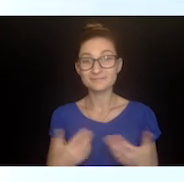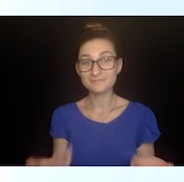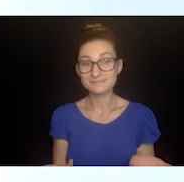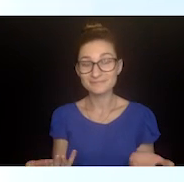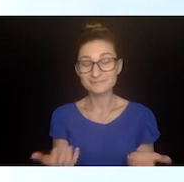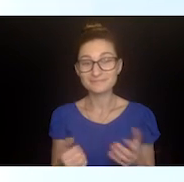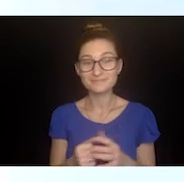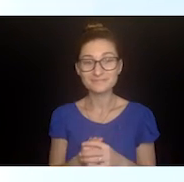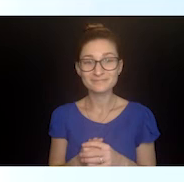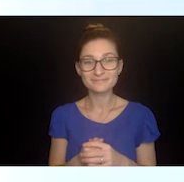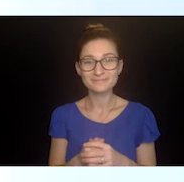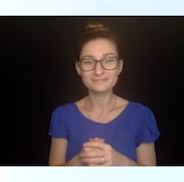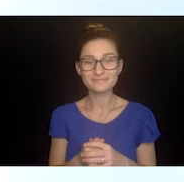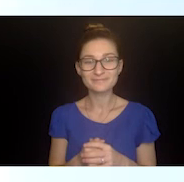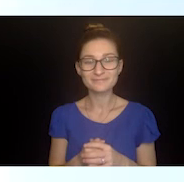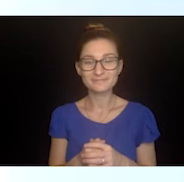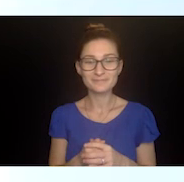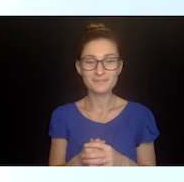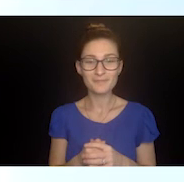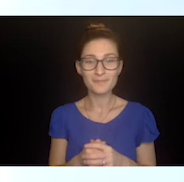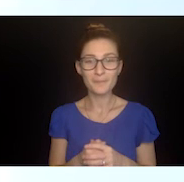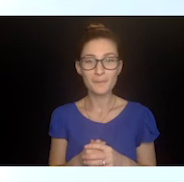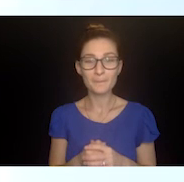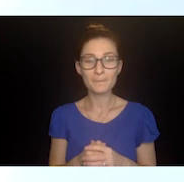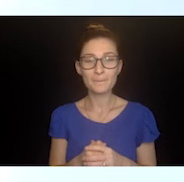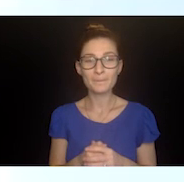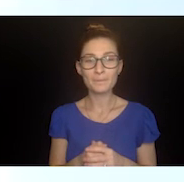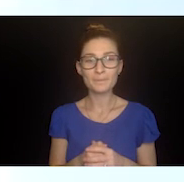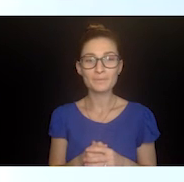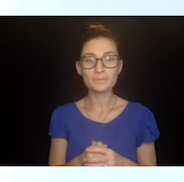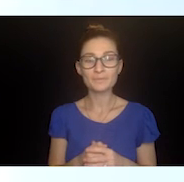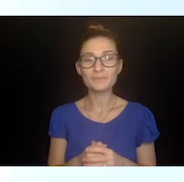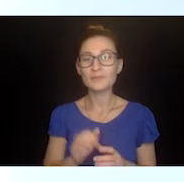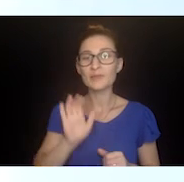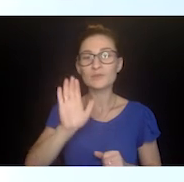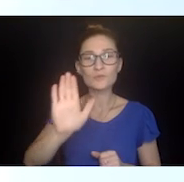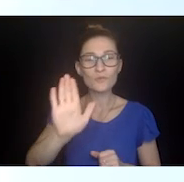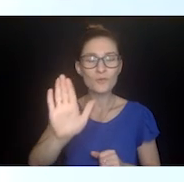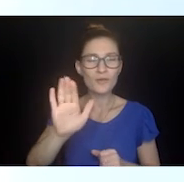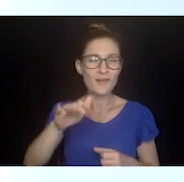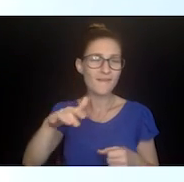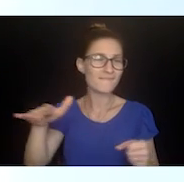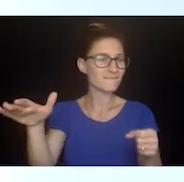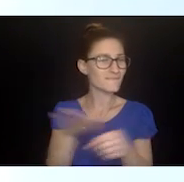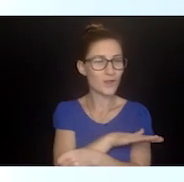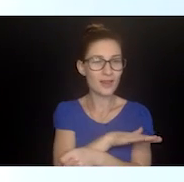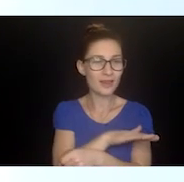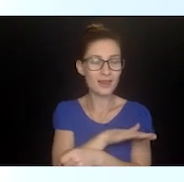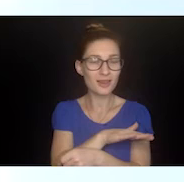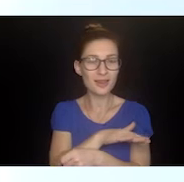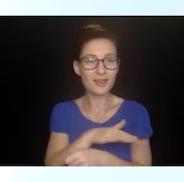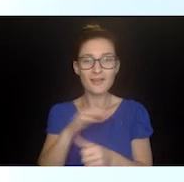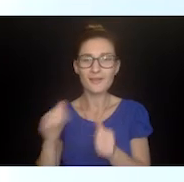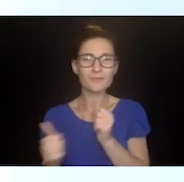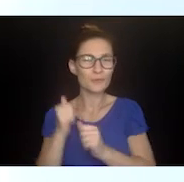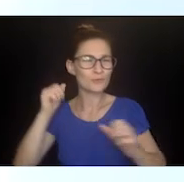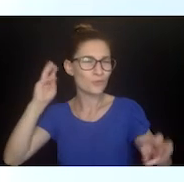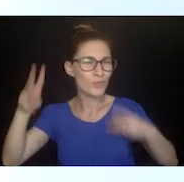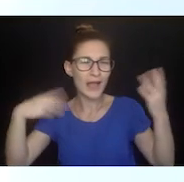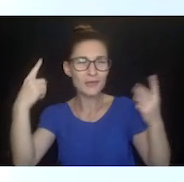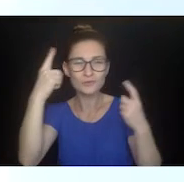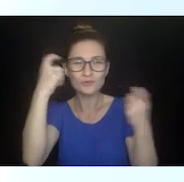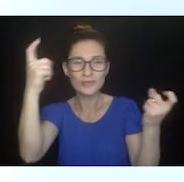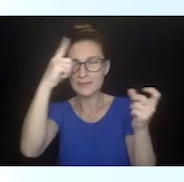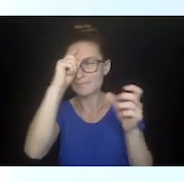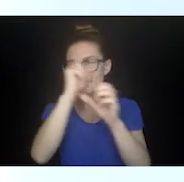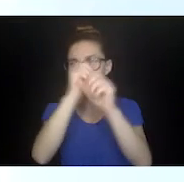So I ask you, what does your full, most wildest dreams,